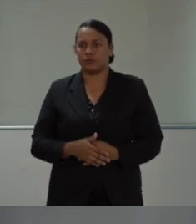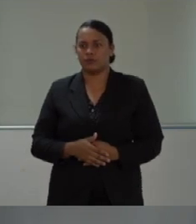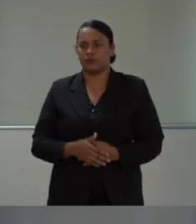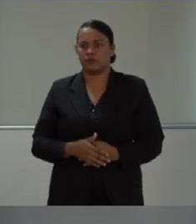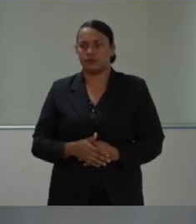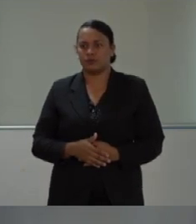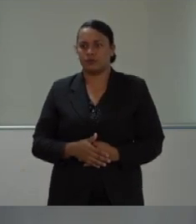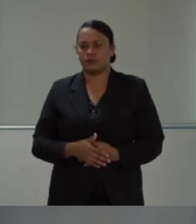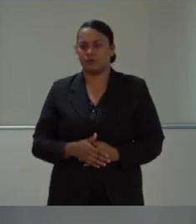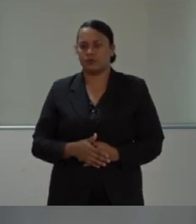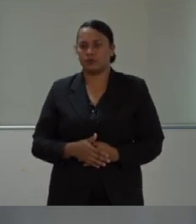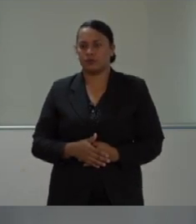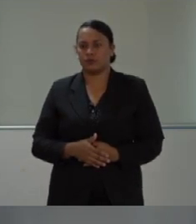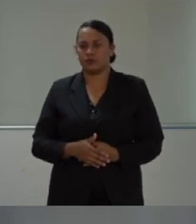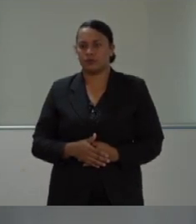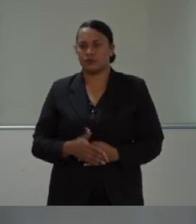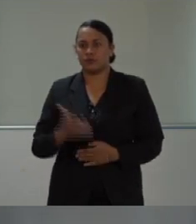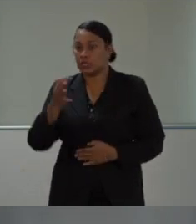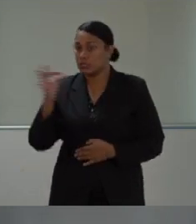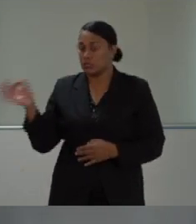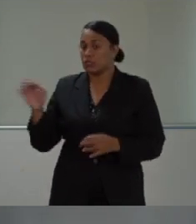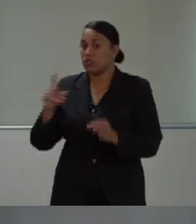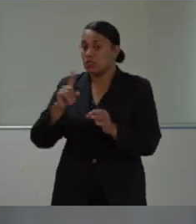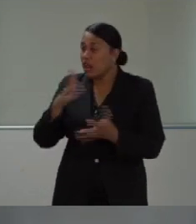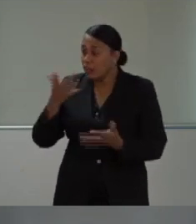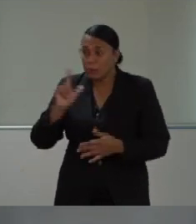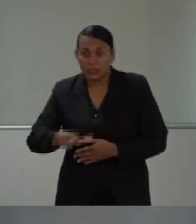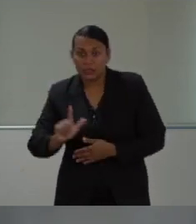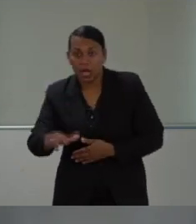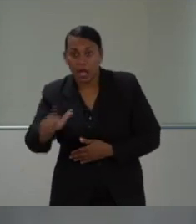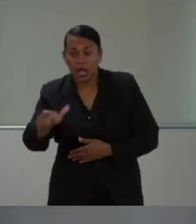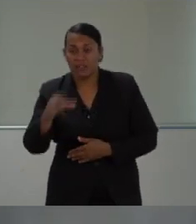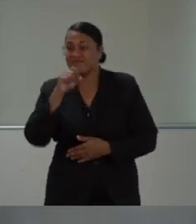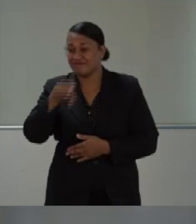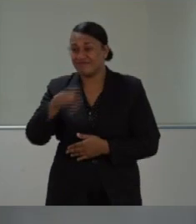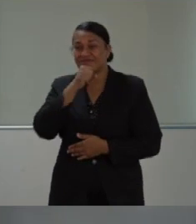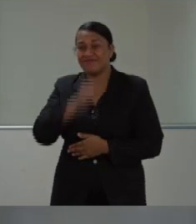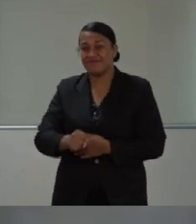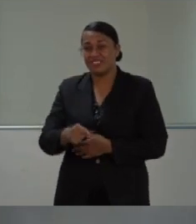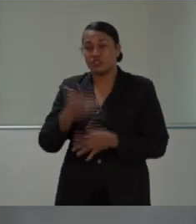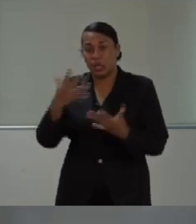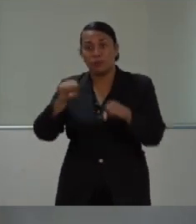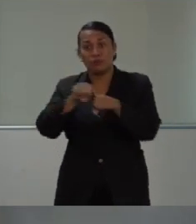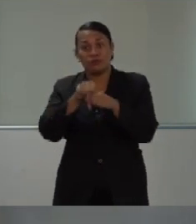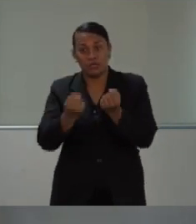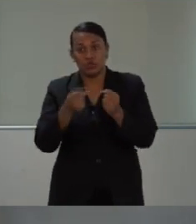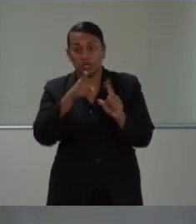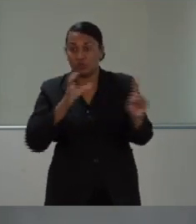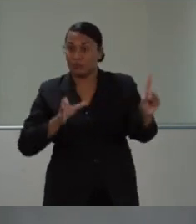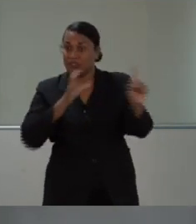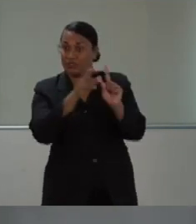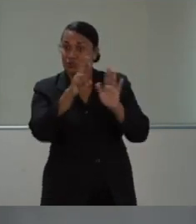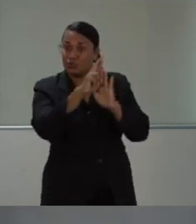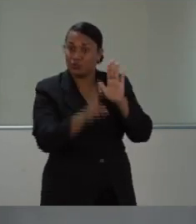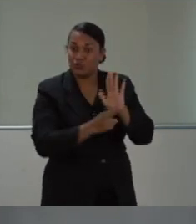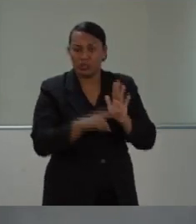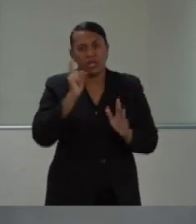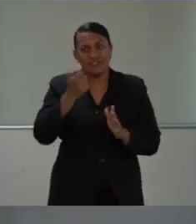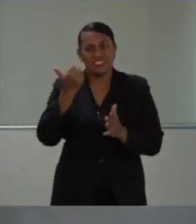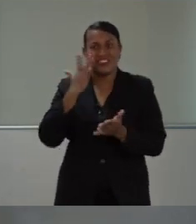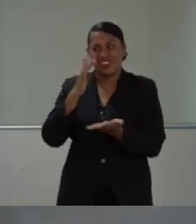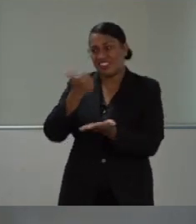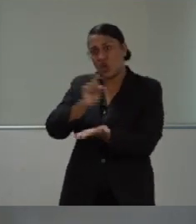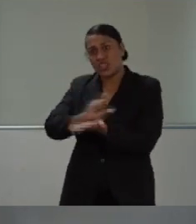sir, the Lambasa Swaso man, he also allegedly breached his self-quarantine. Once he's cleared by the health ministry, what's